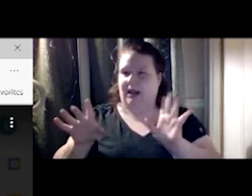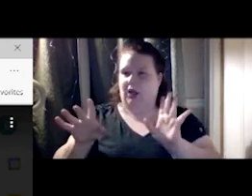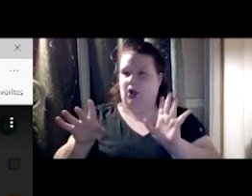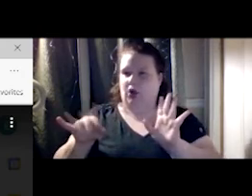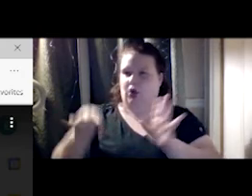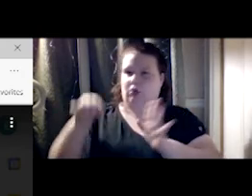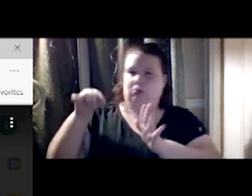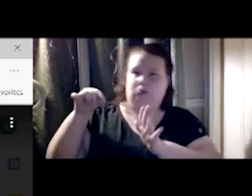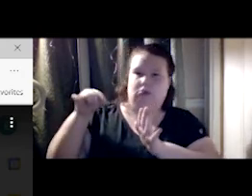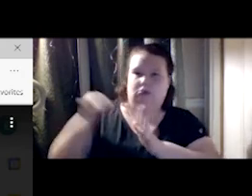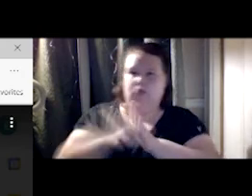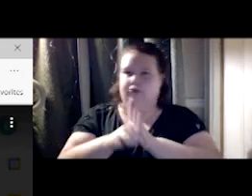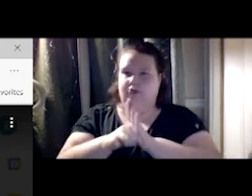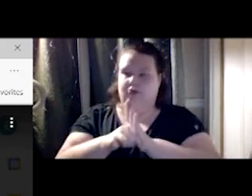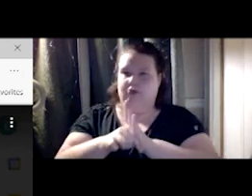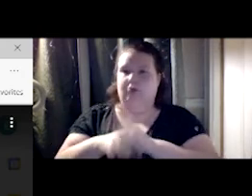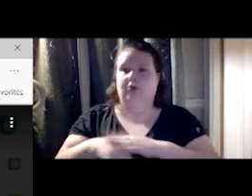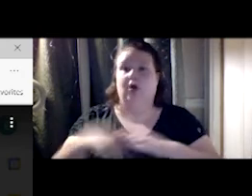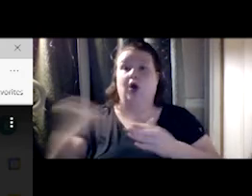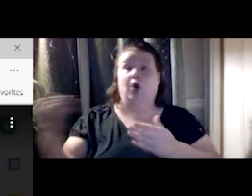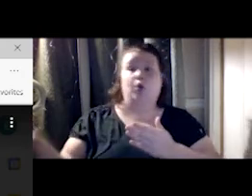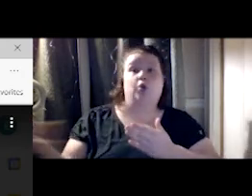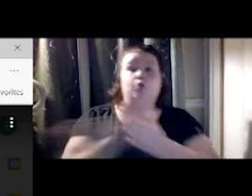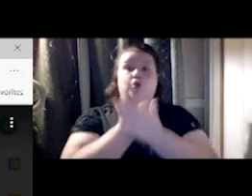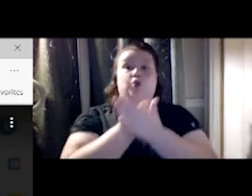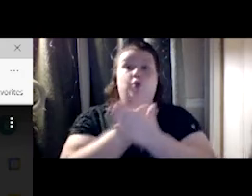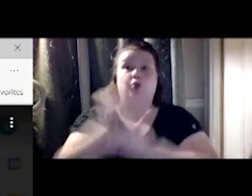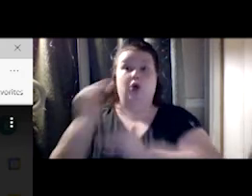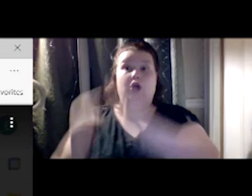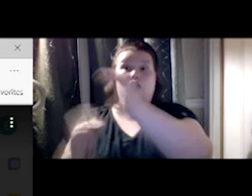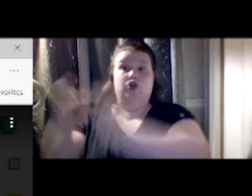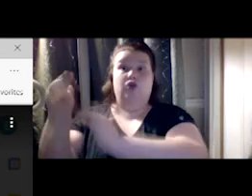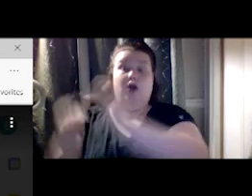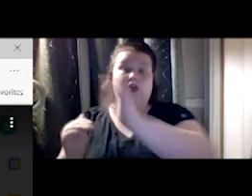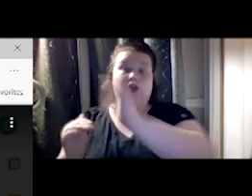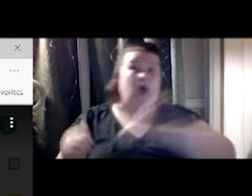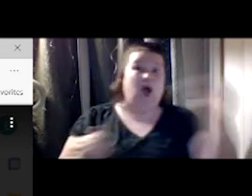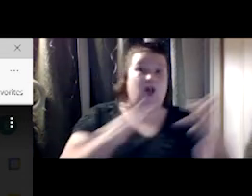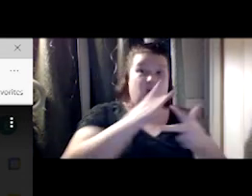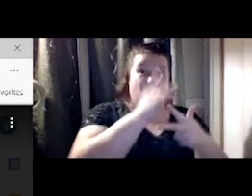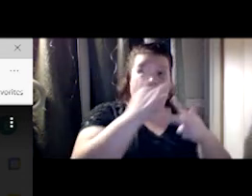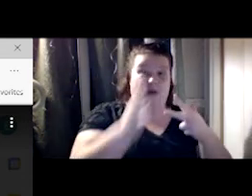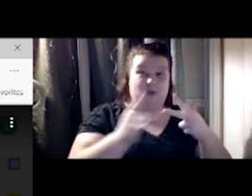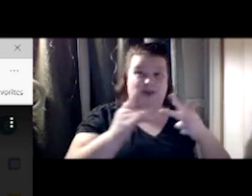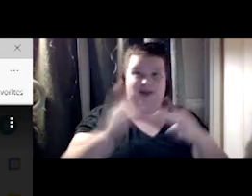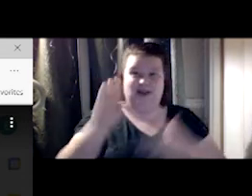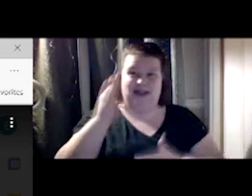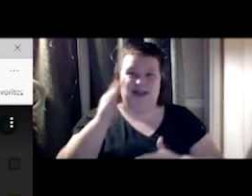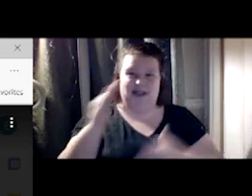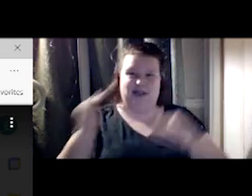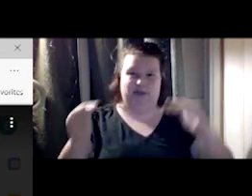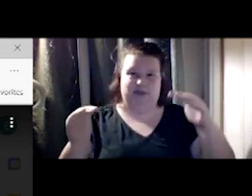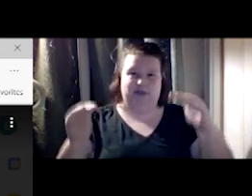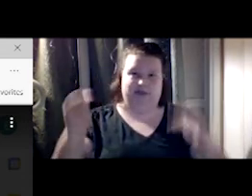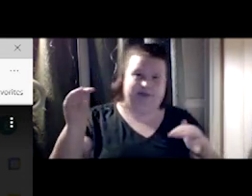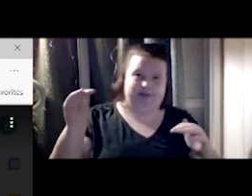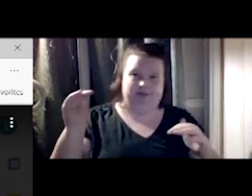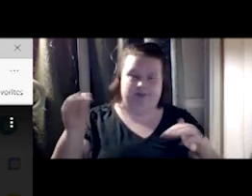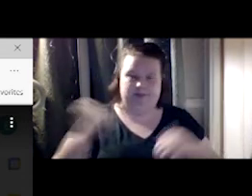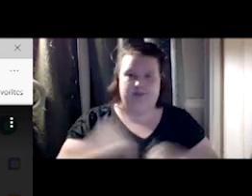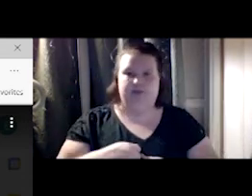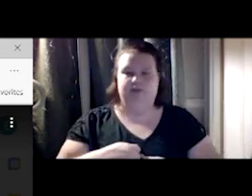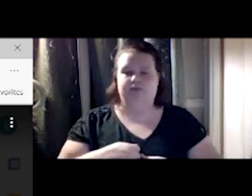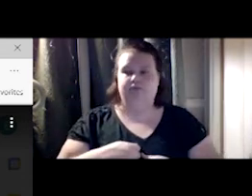new. Almost everything else pales in comparison. When I think about just Waco in general, I think one